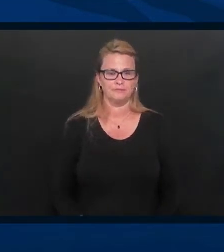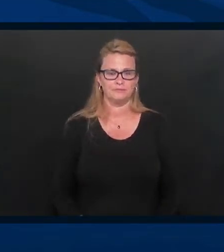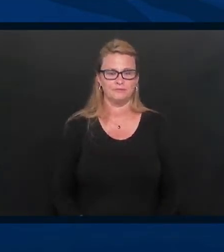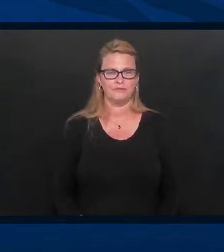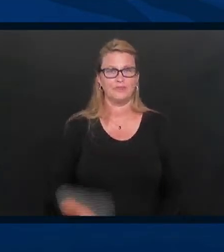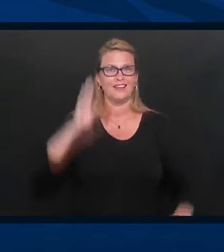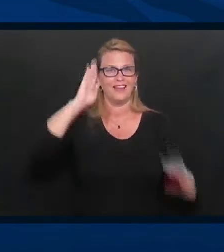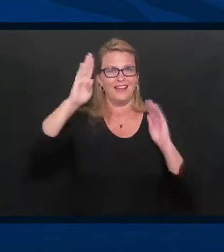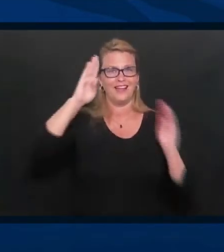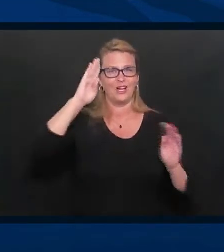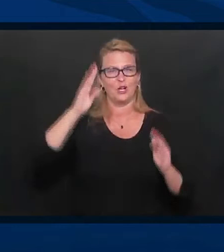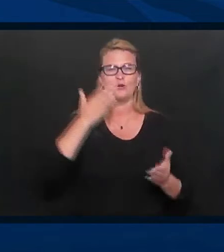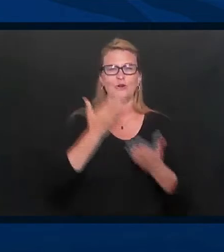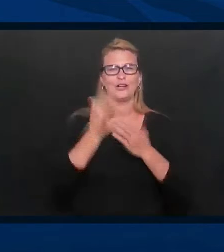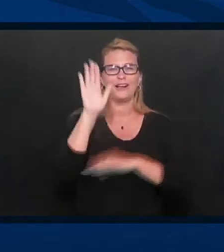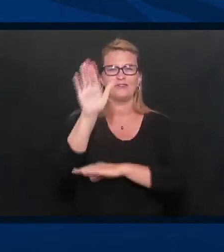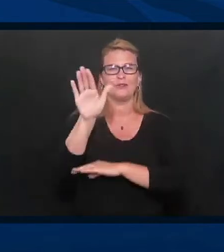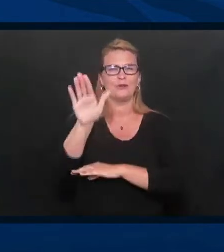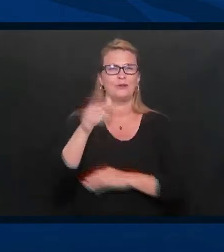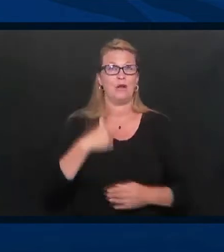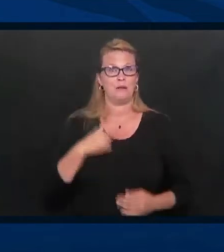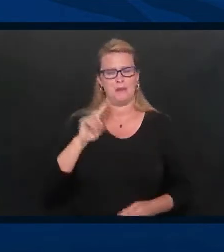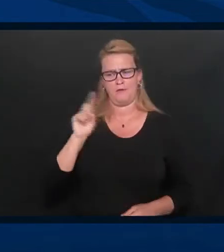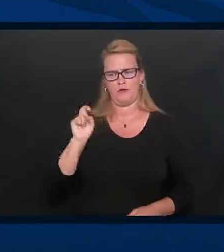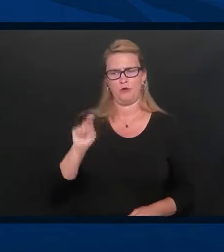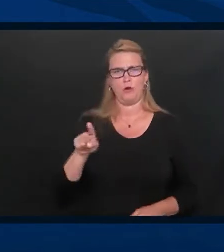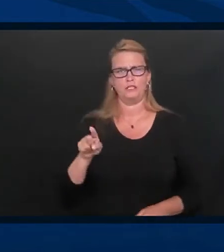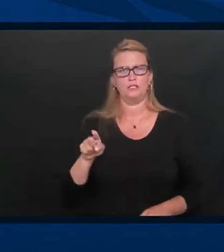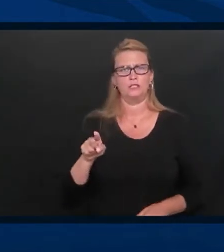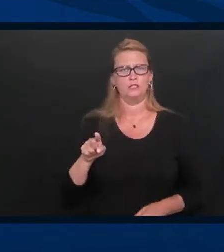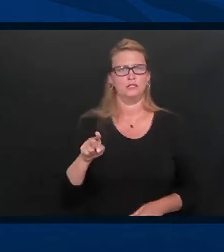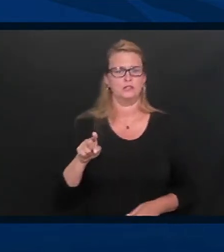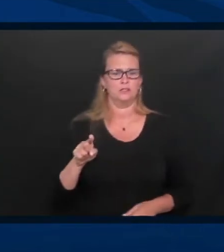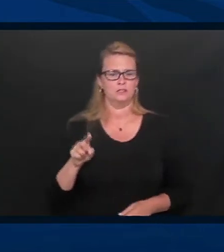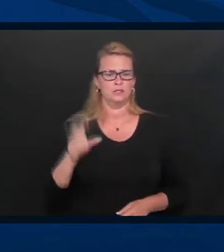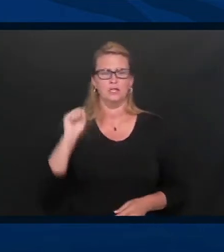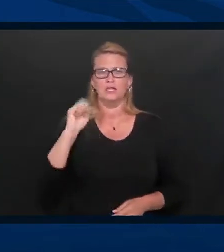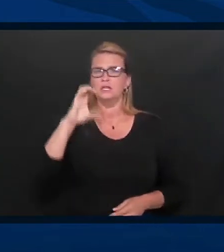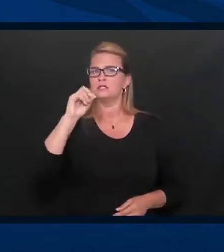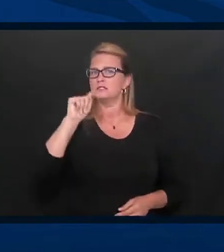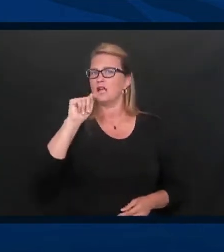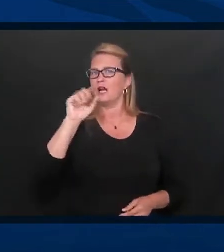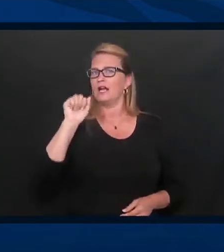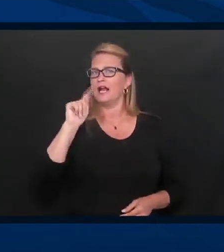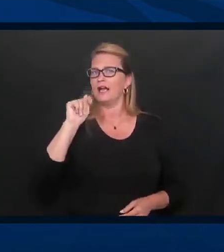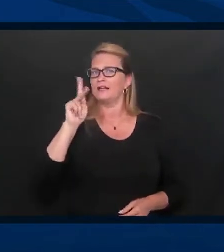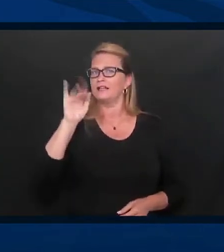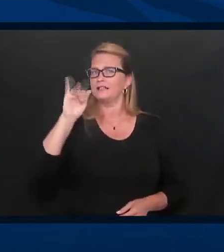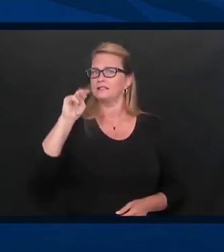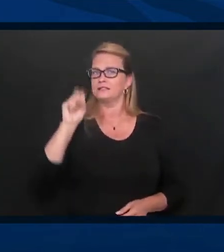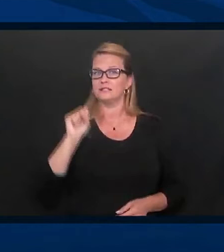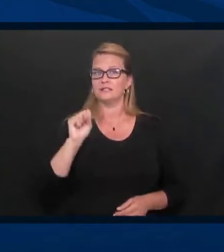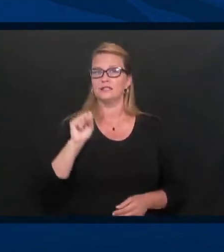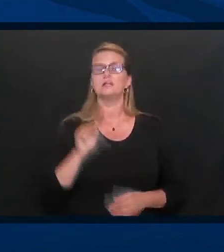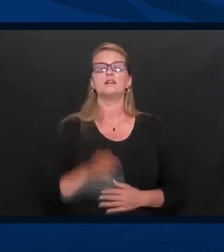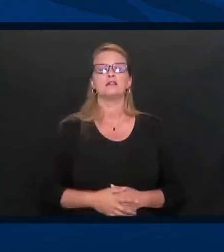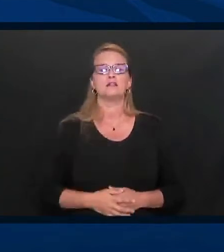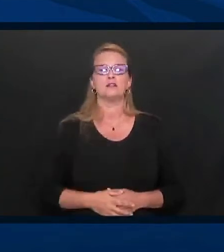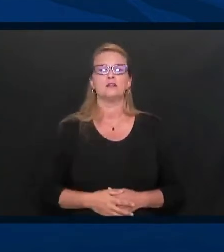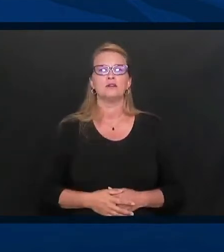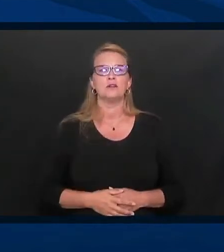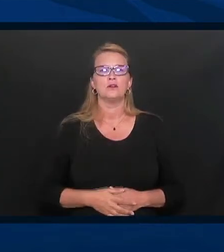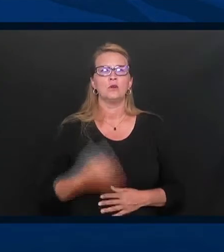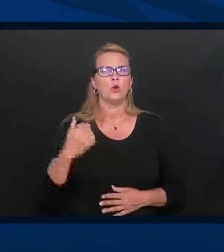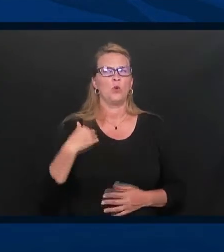Hi there. Good afternoon. I had a question for Scott Atkins with Workforce West Virginia. We have taken a